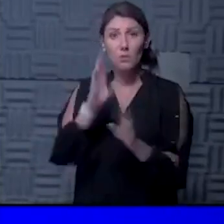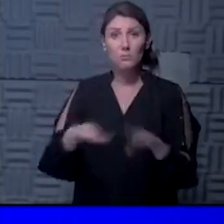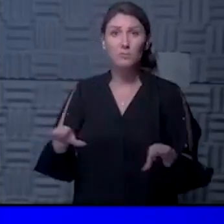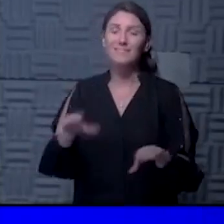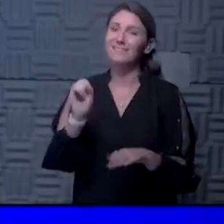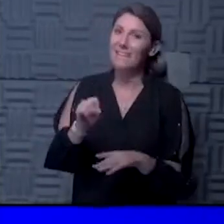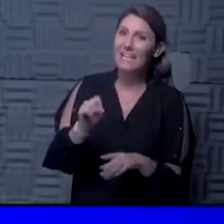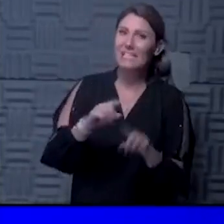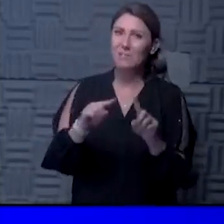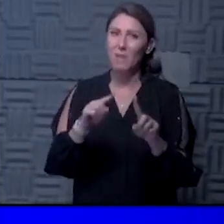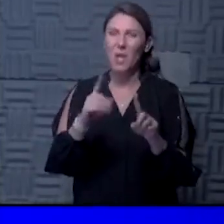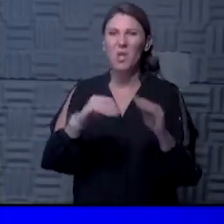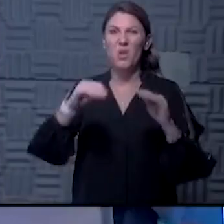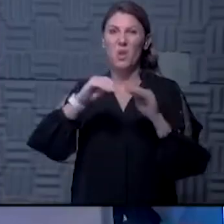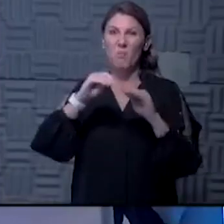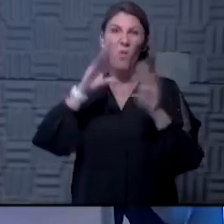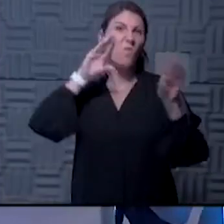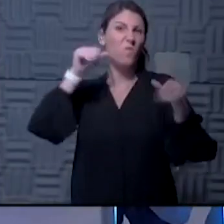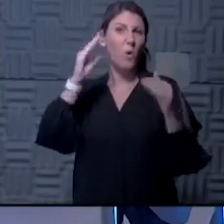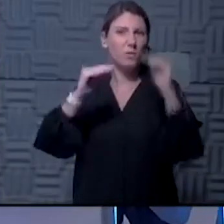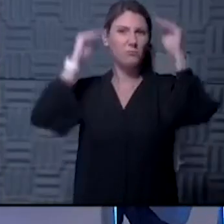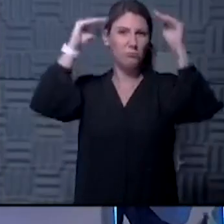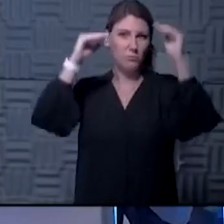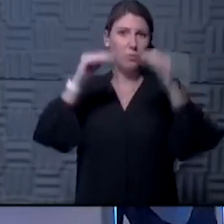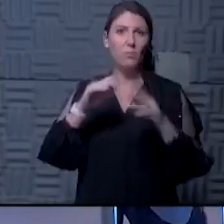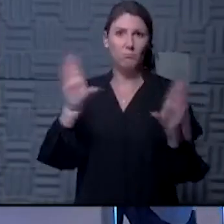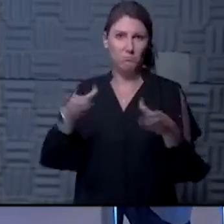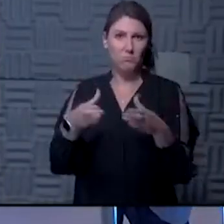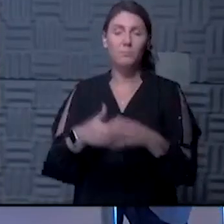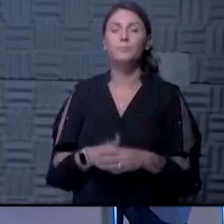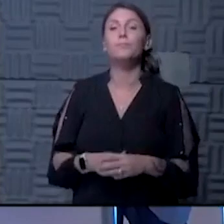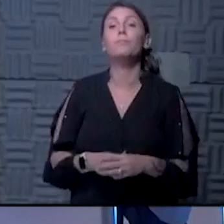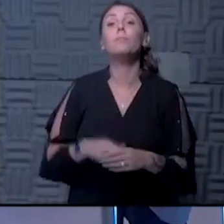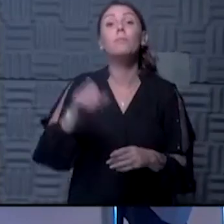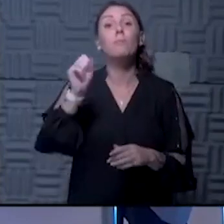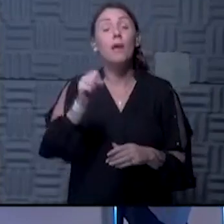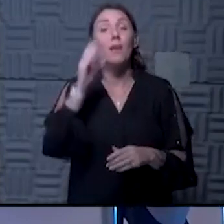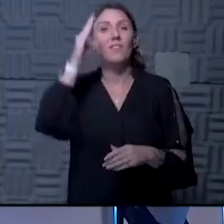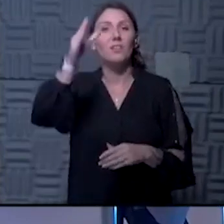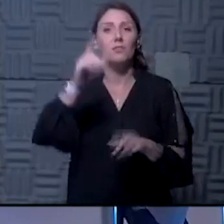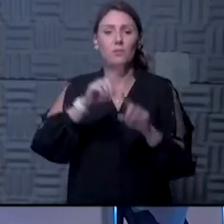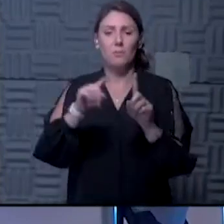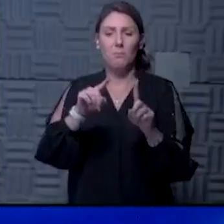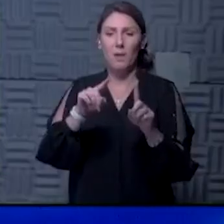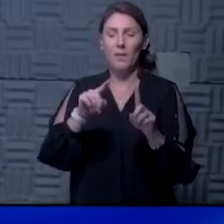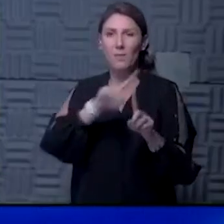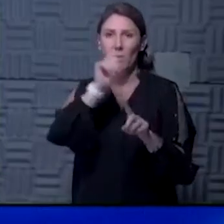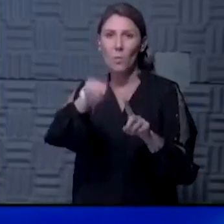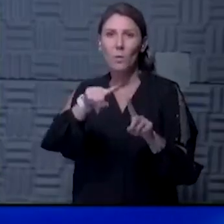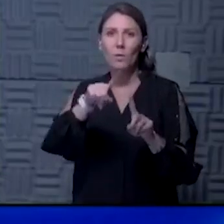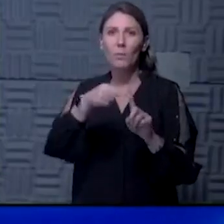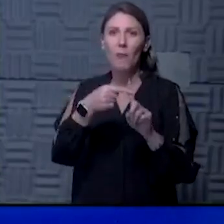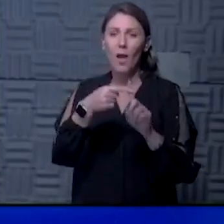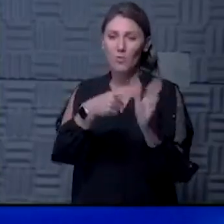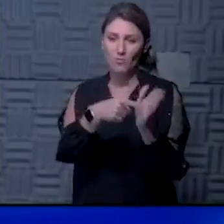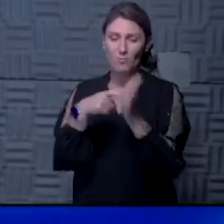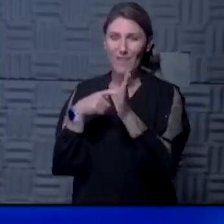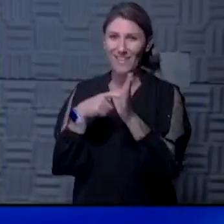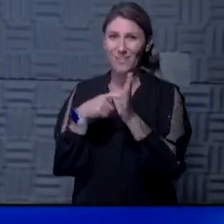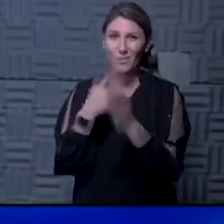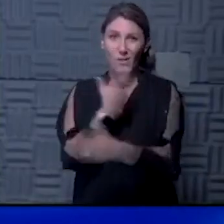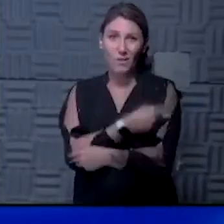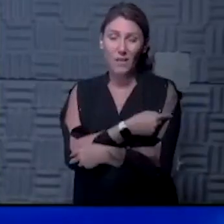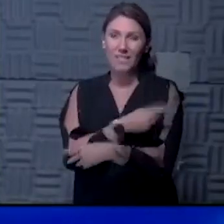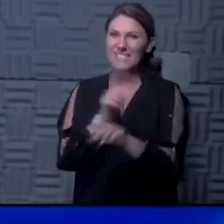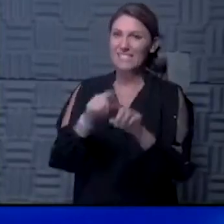the big push is more towards that adult population. Yeah, I think that's right, and I think eventually will be. Now, the question about mandatory vaccination is a different one. I